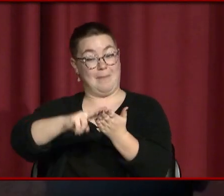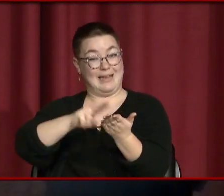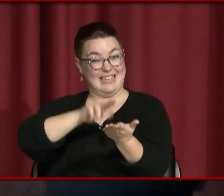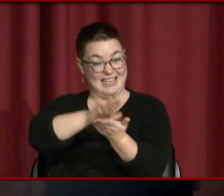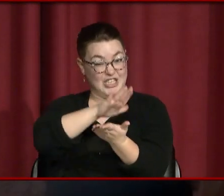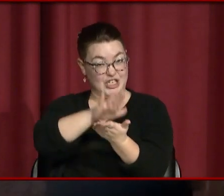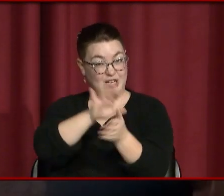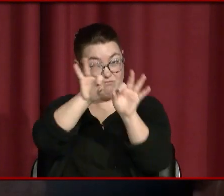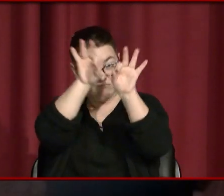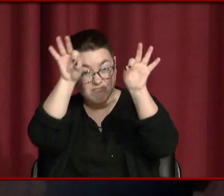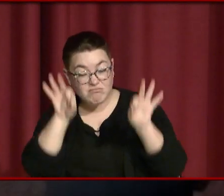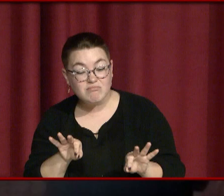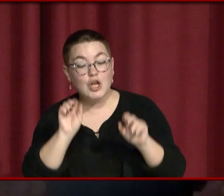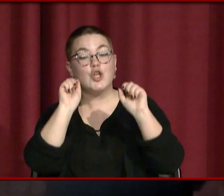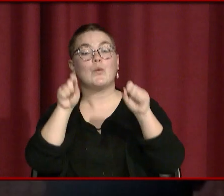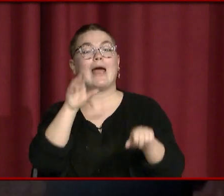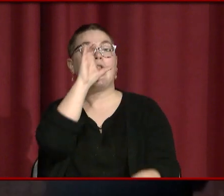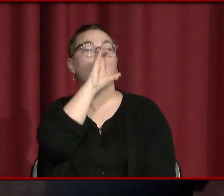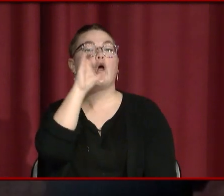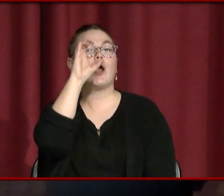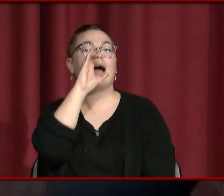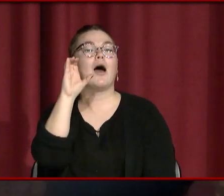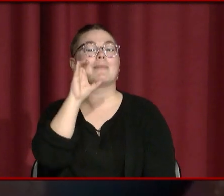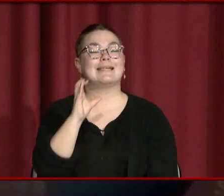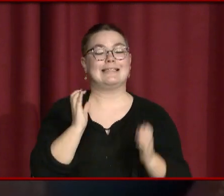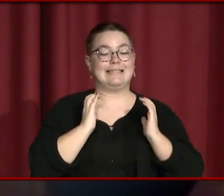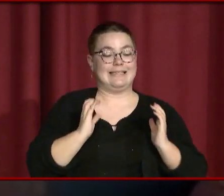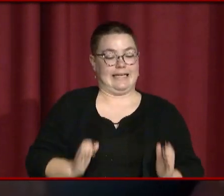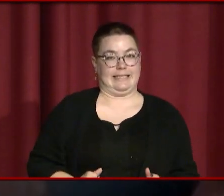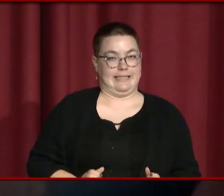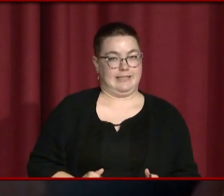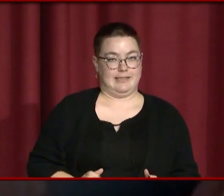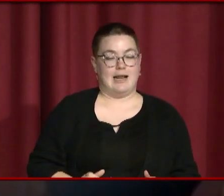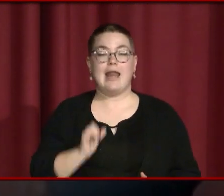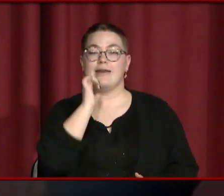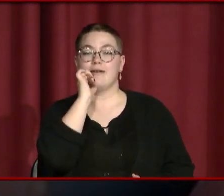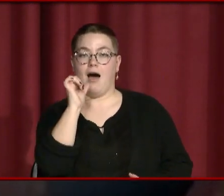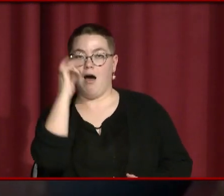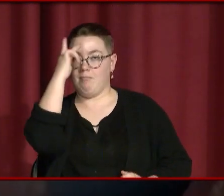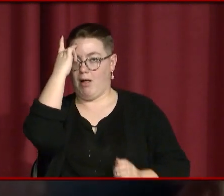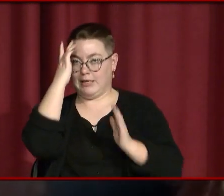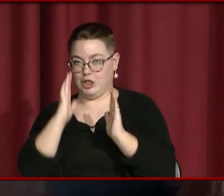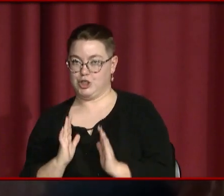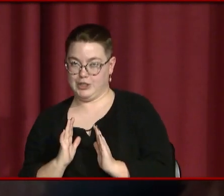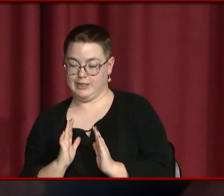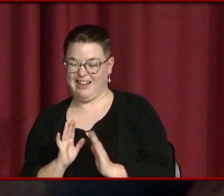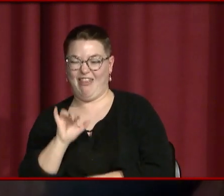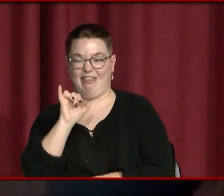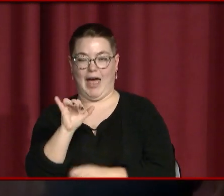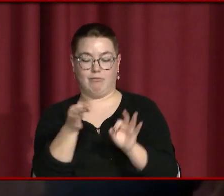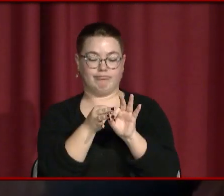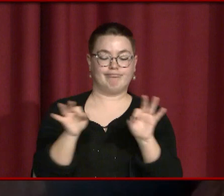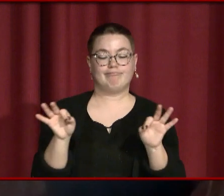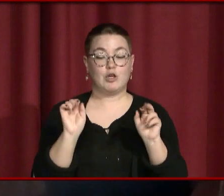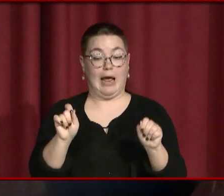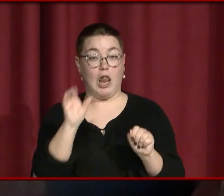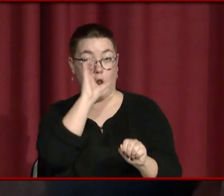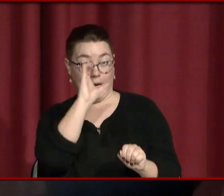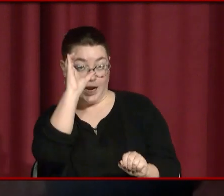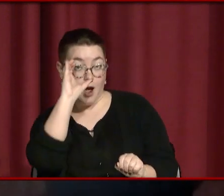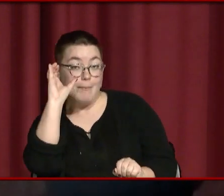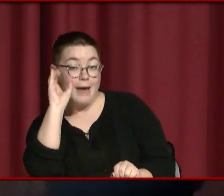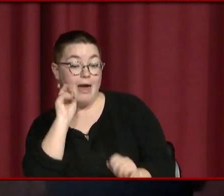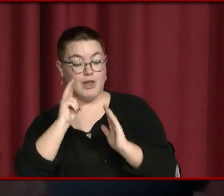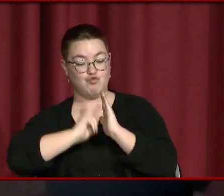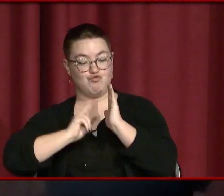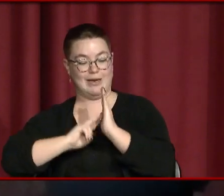up Citizens Not Politicians and read that amendment. But we are needing volunteers. We need folks that show up and sign